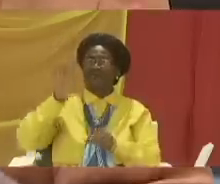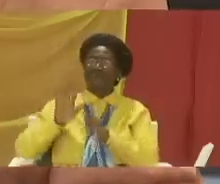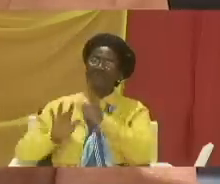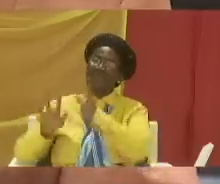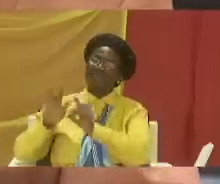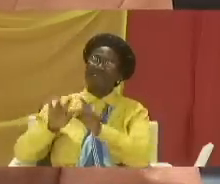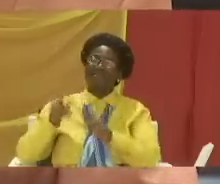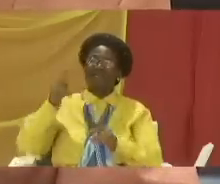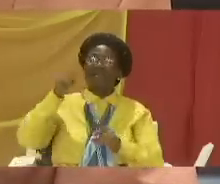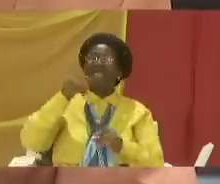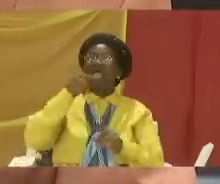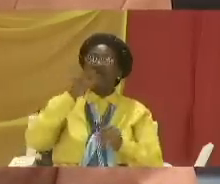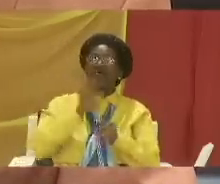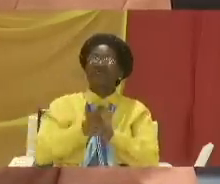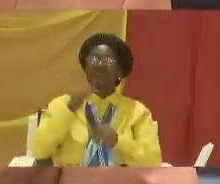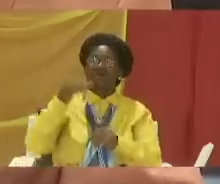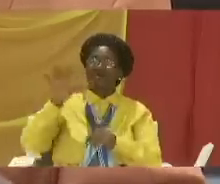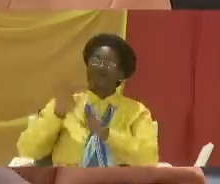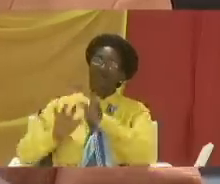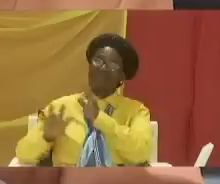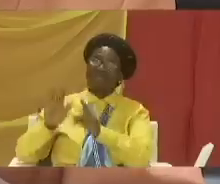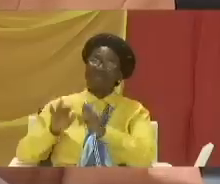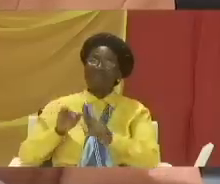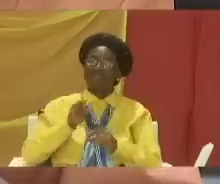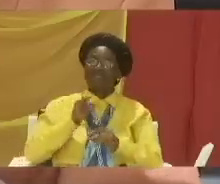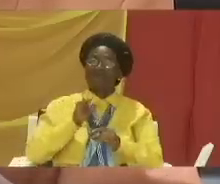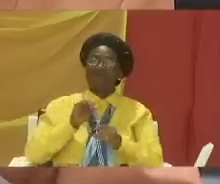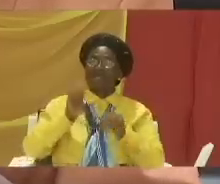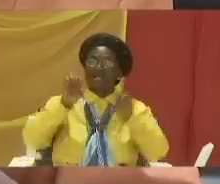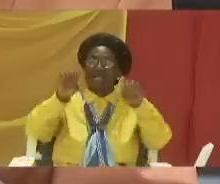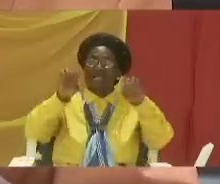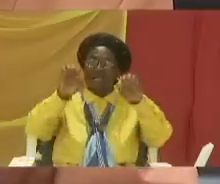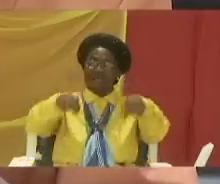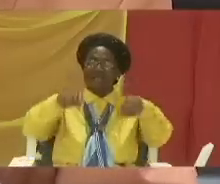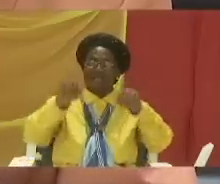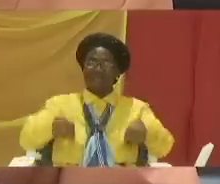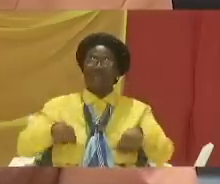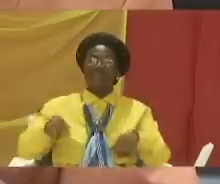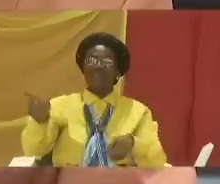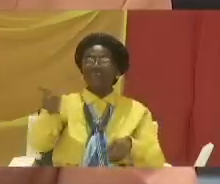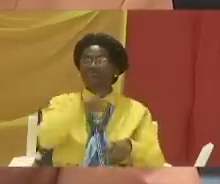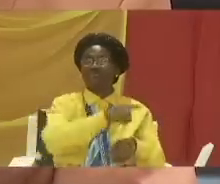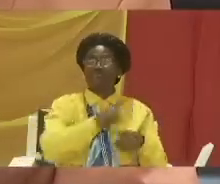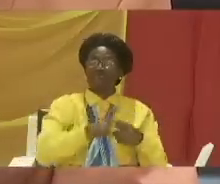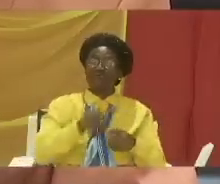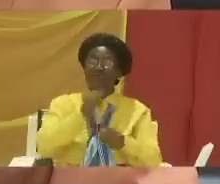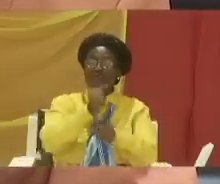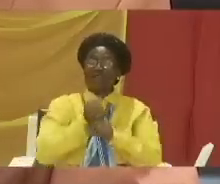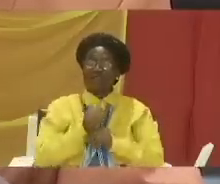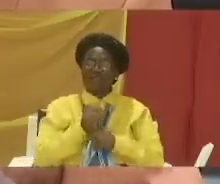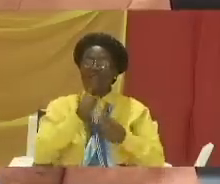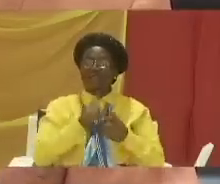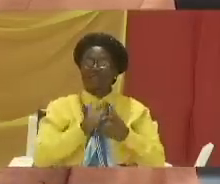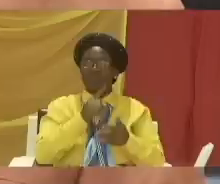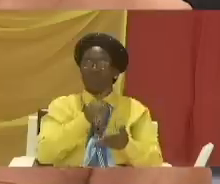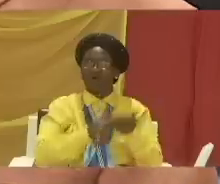The covenant of mercy enables you to get what you don't